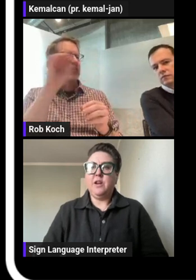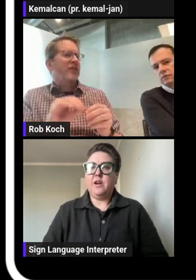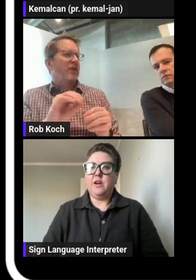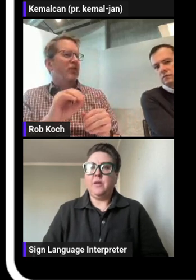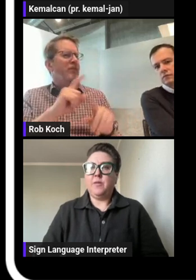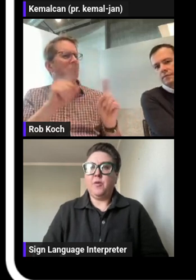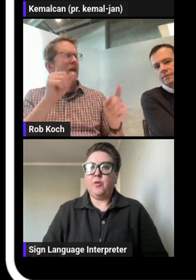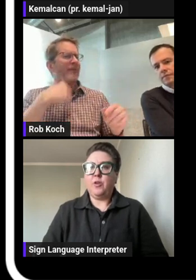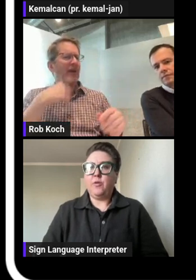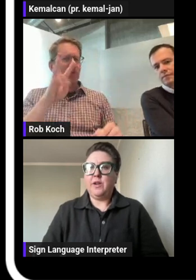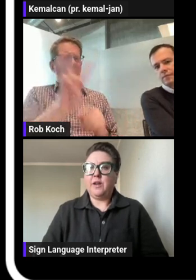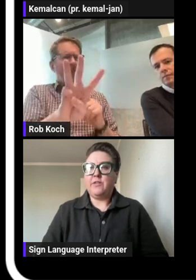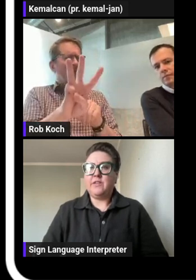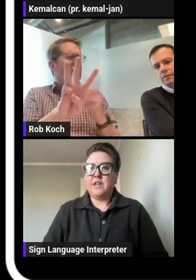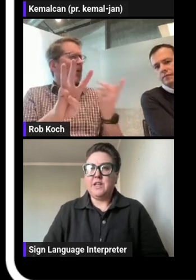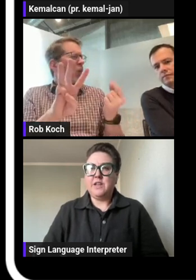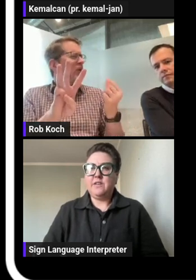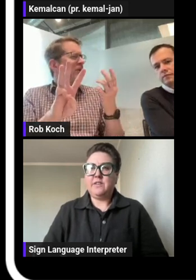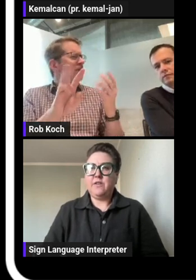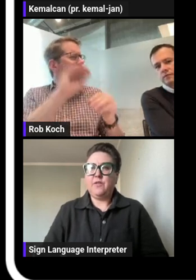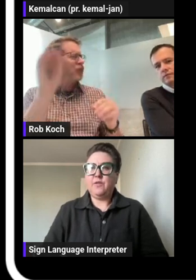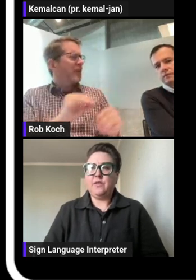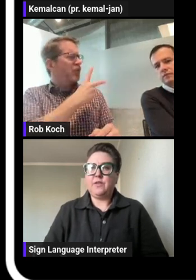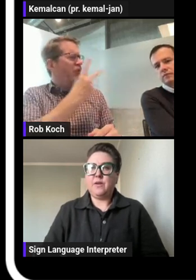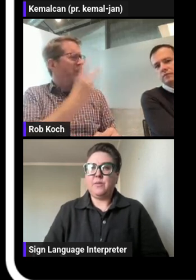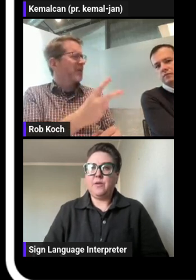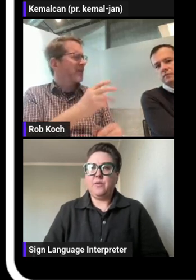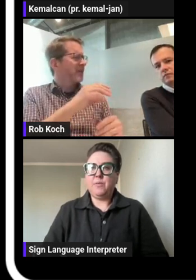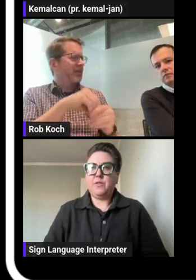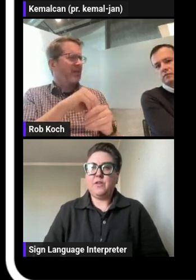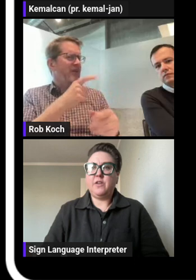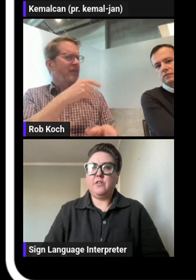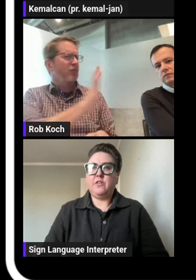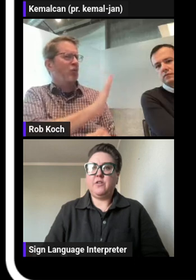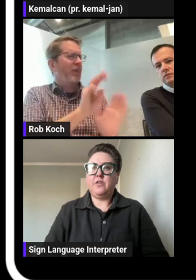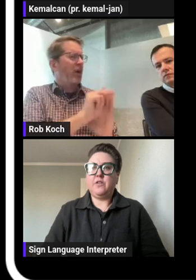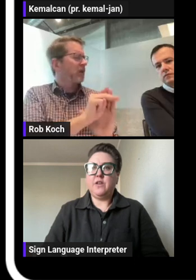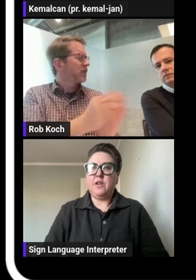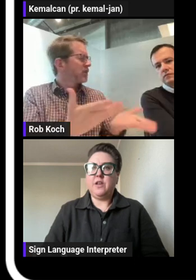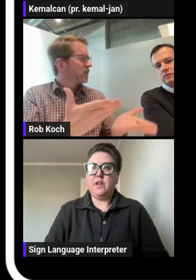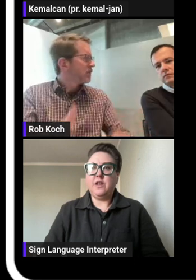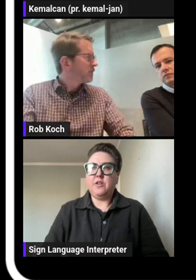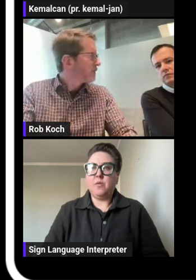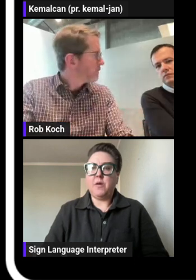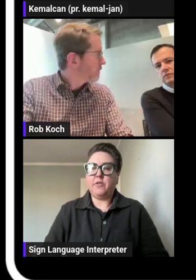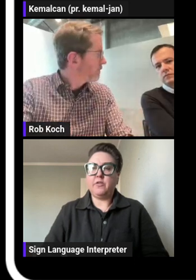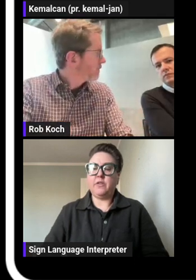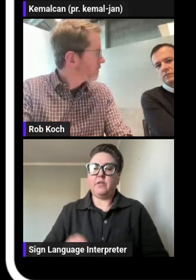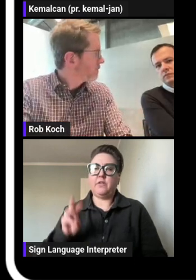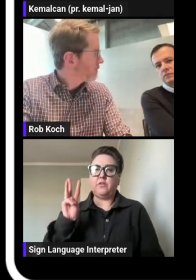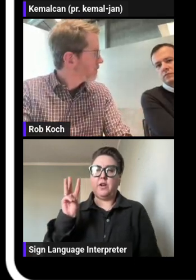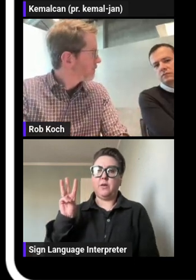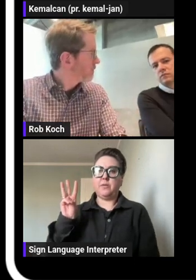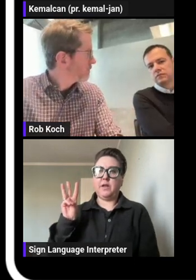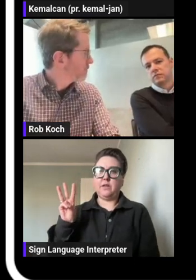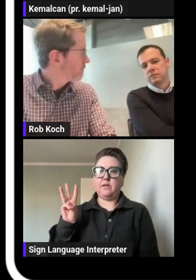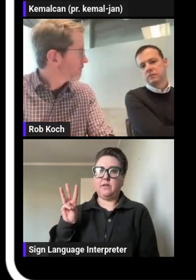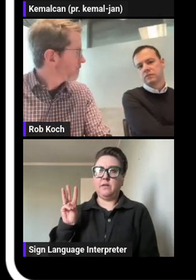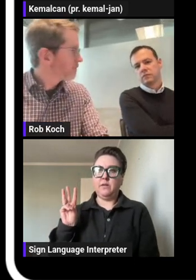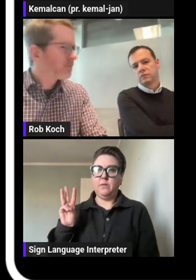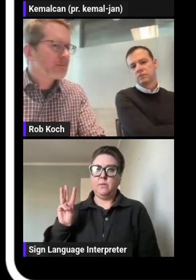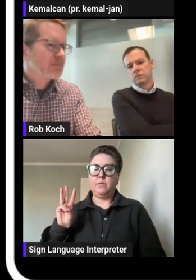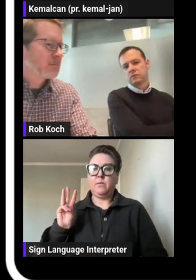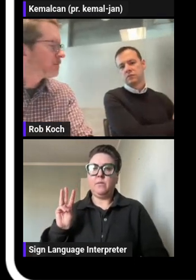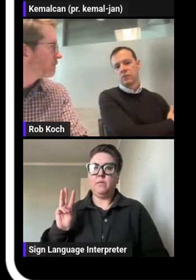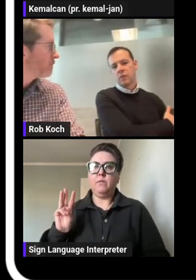between, or lowering down to the E. So if it was a W, what percentage do you see in your model just straight up like